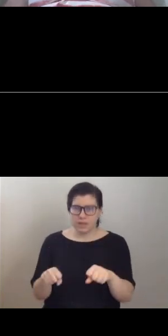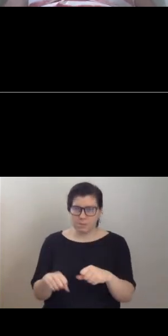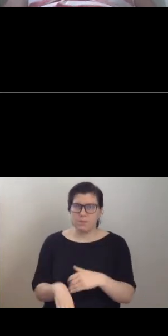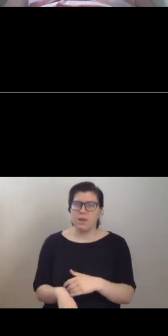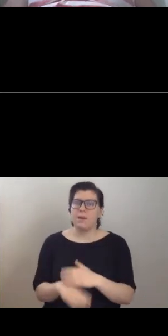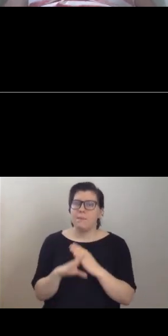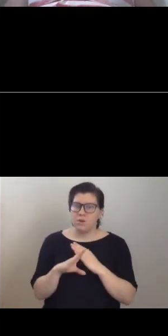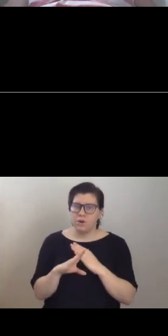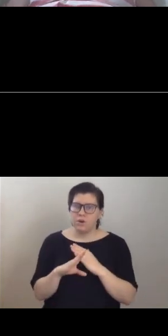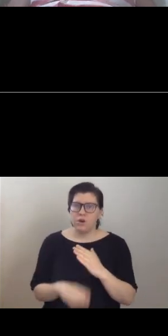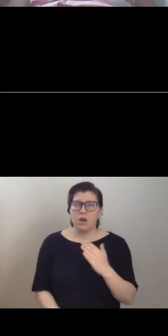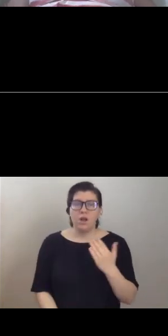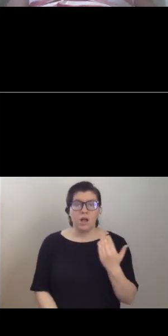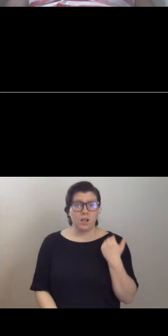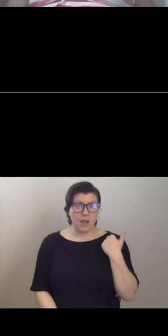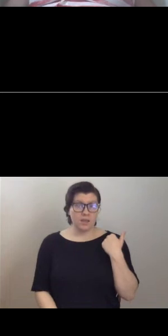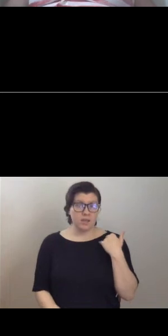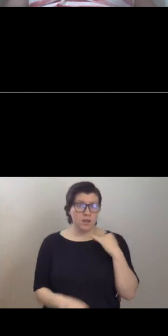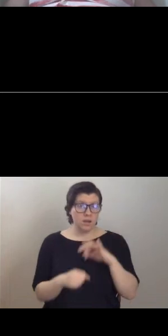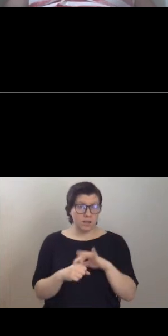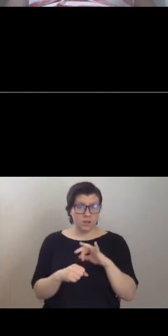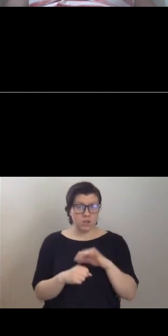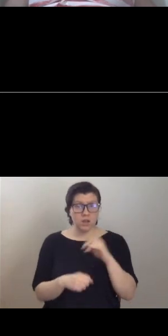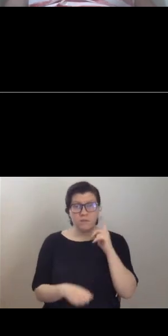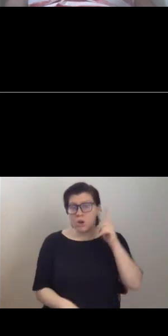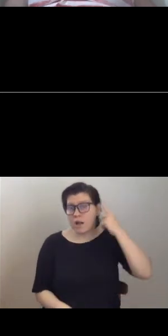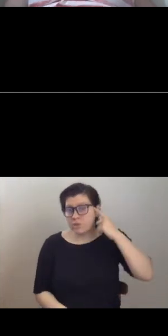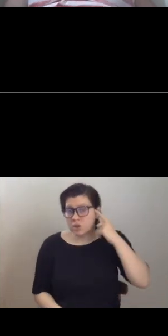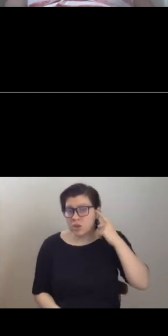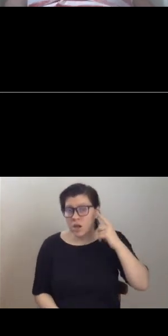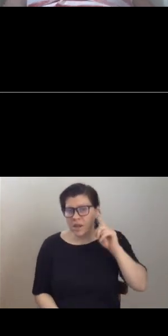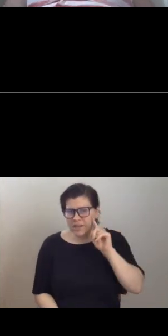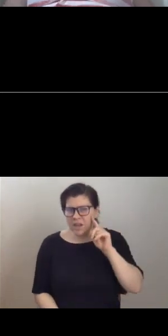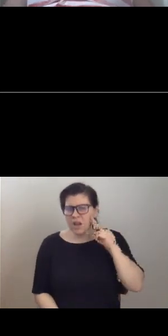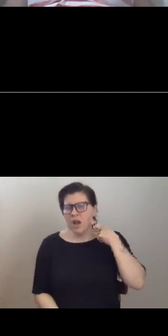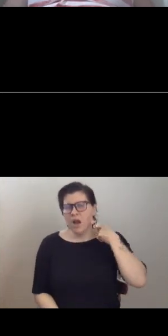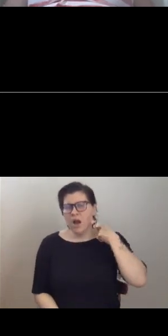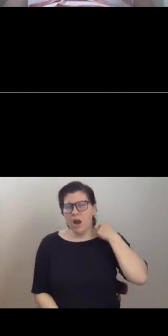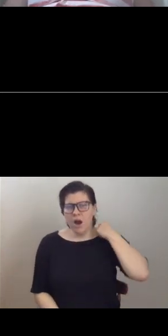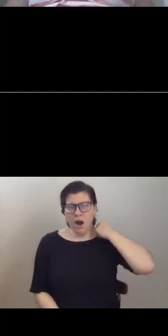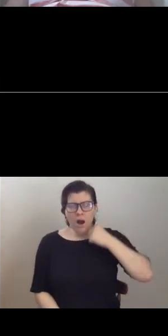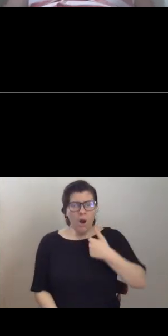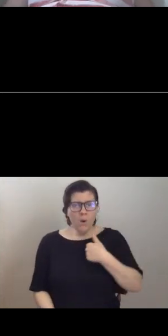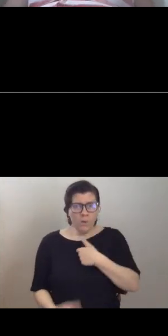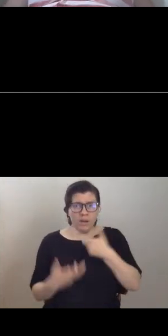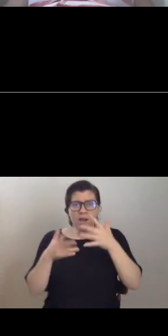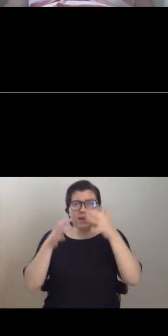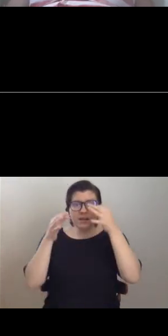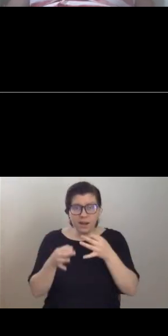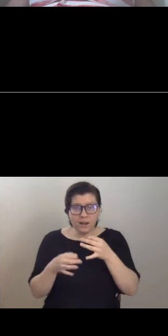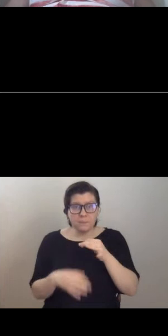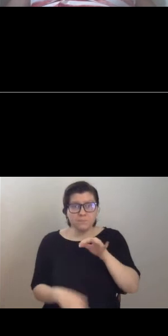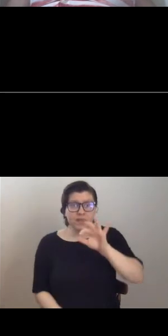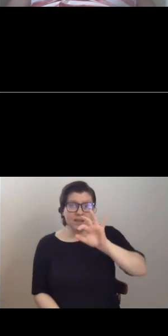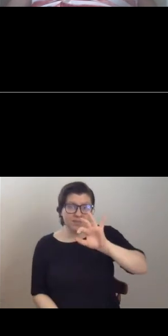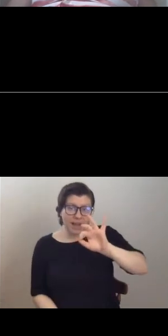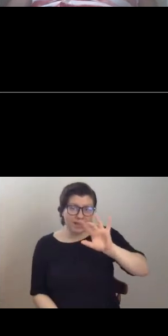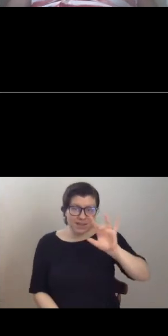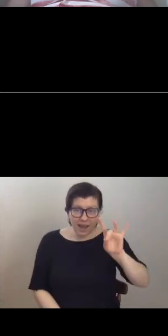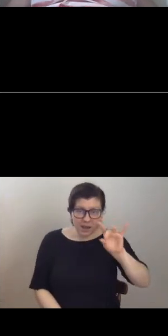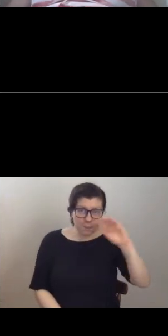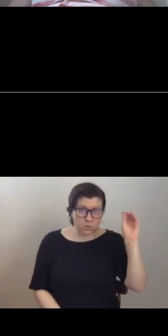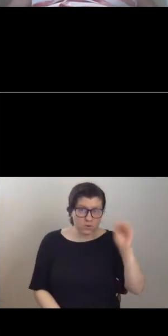Last election for governor's election, I think we had determined that 98% of the